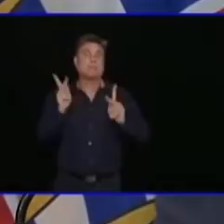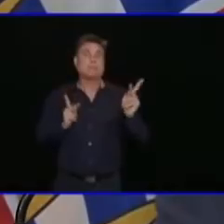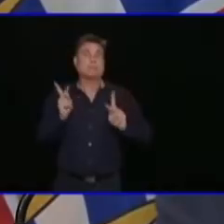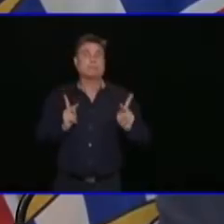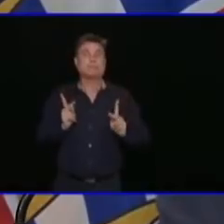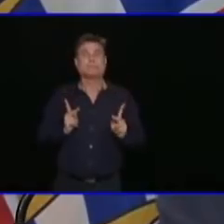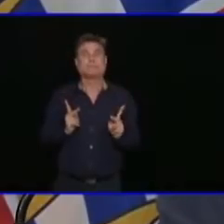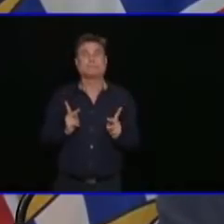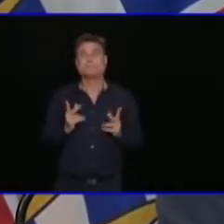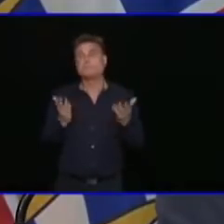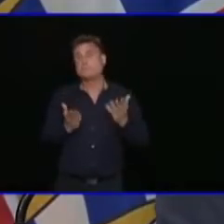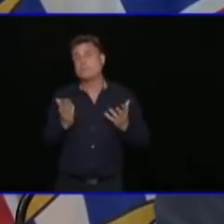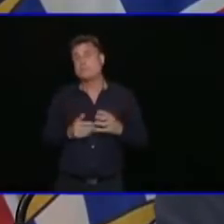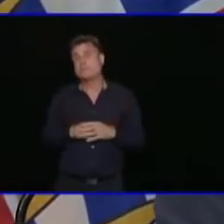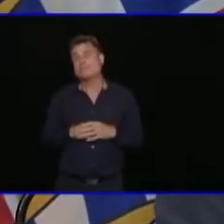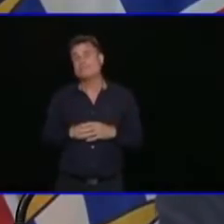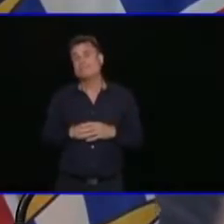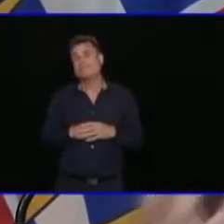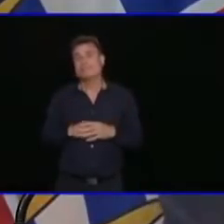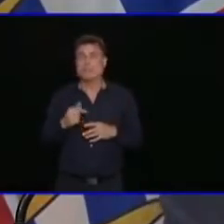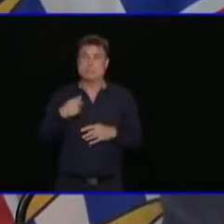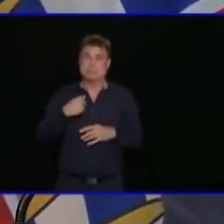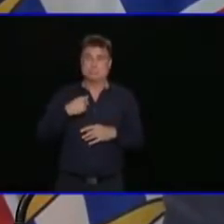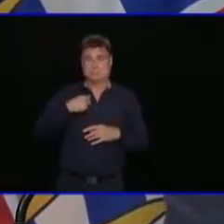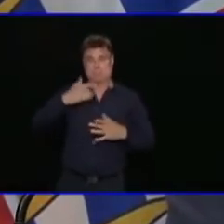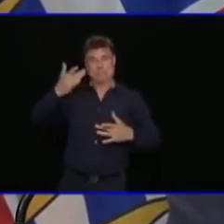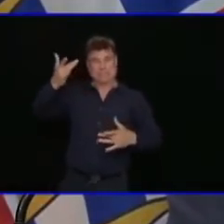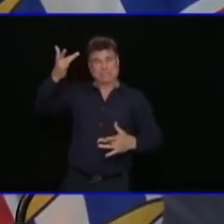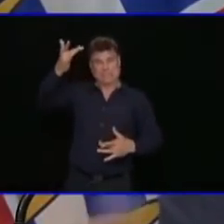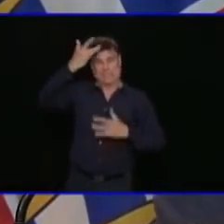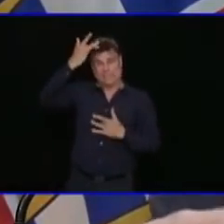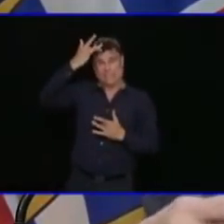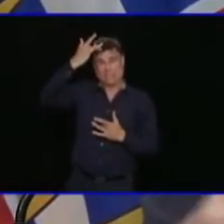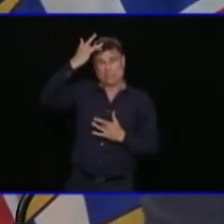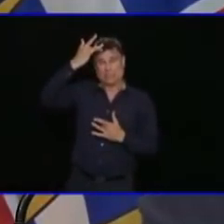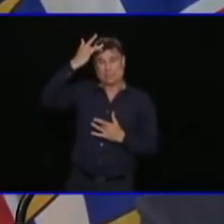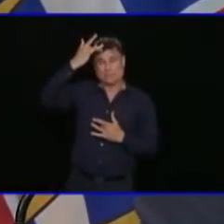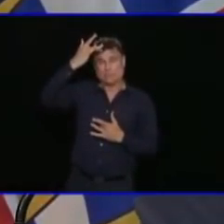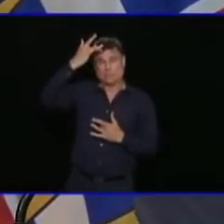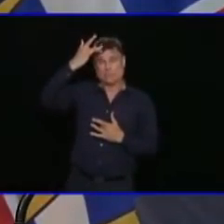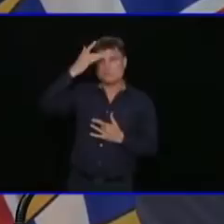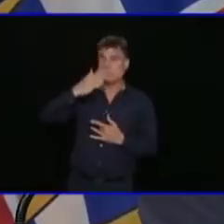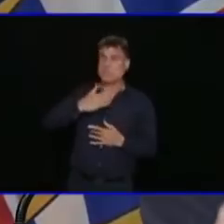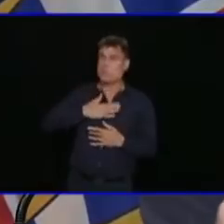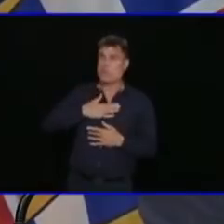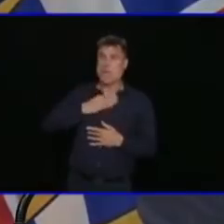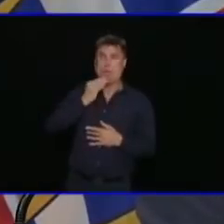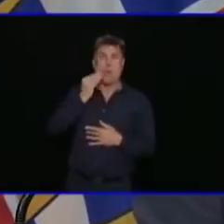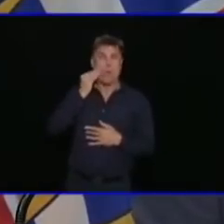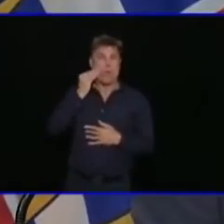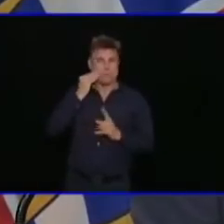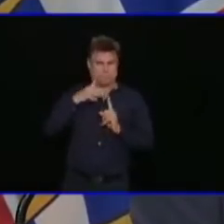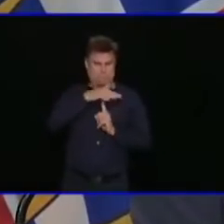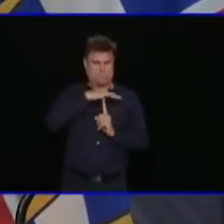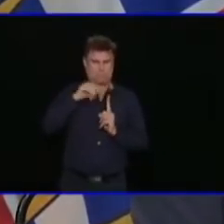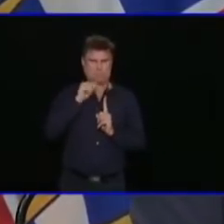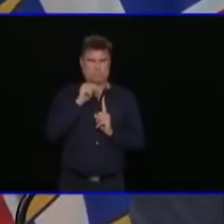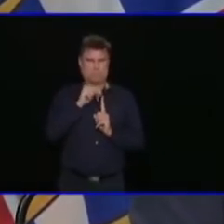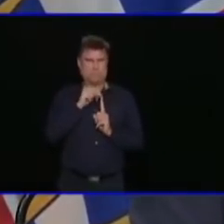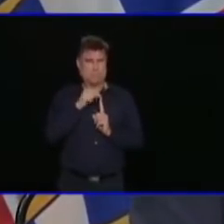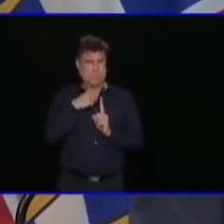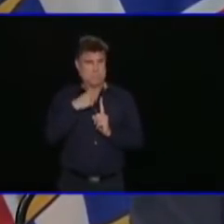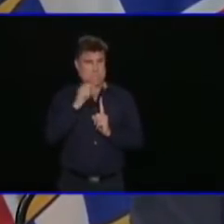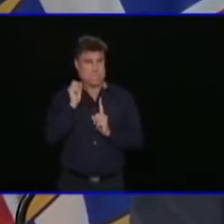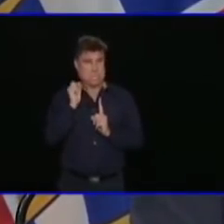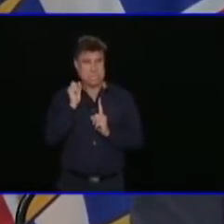what is my living situation that allows me to do that? And the other part of it is, do I have a sick leave? Am I allowed to